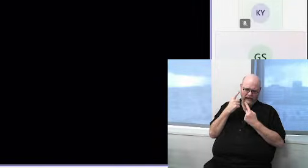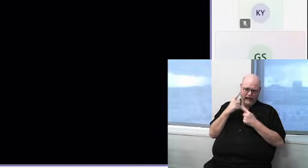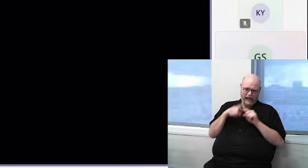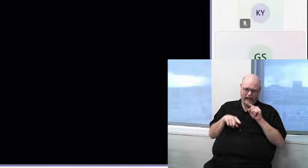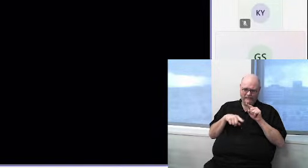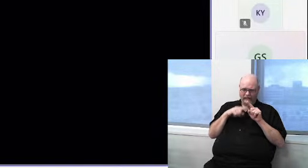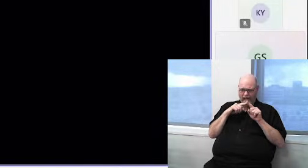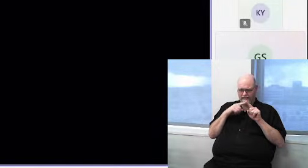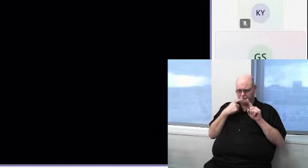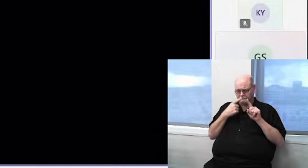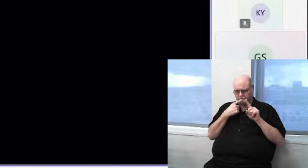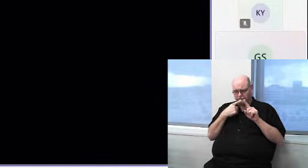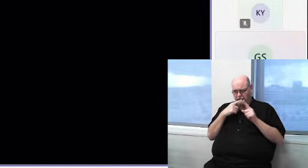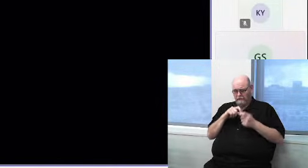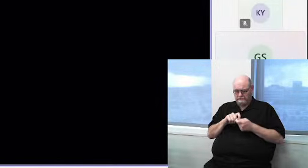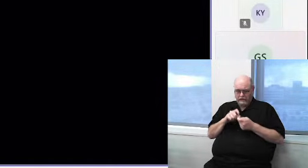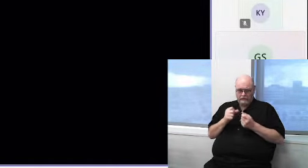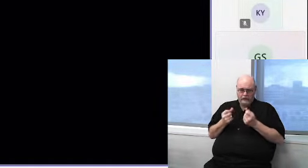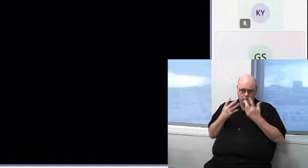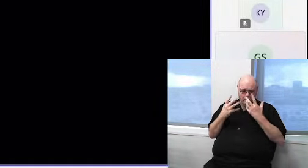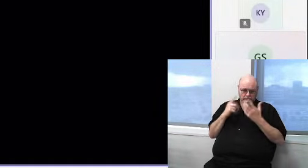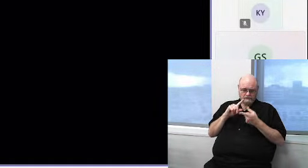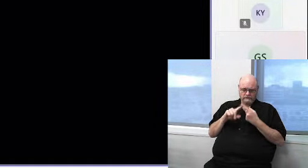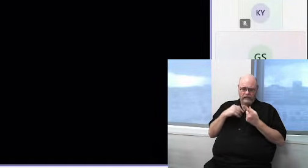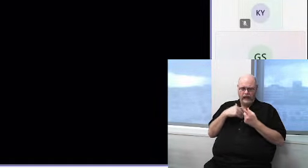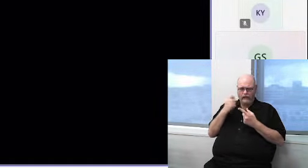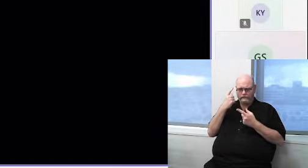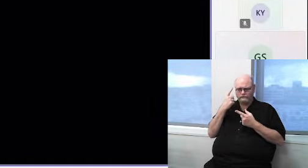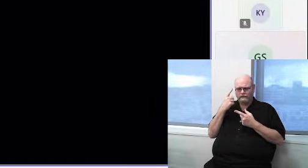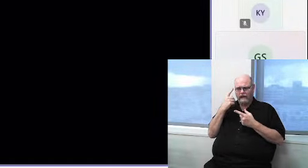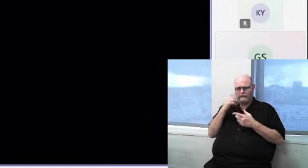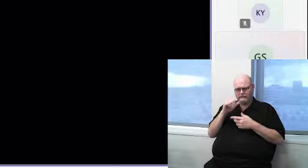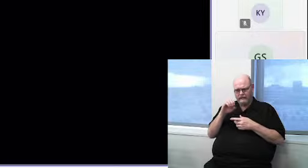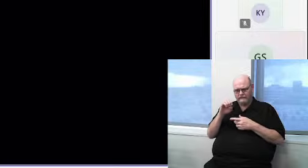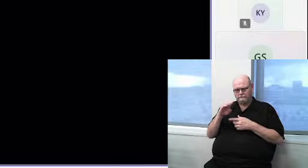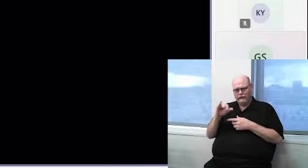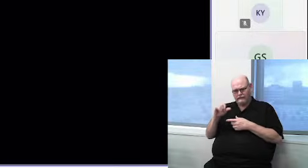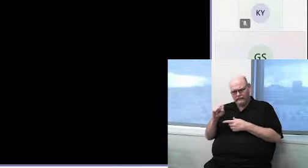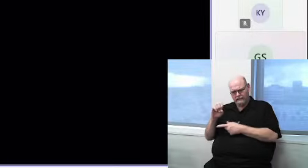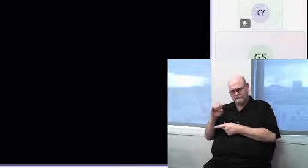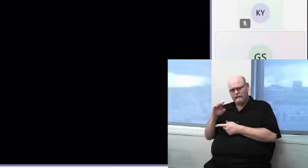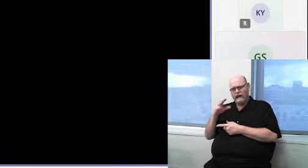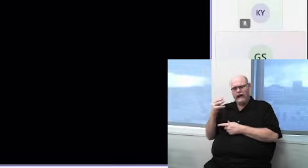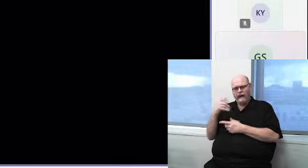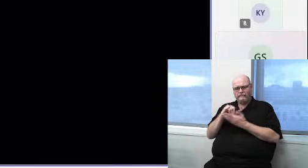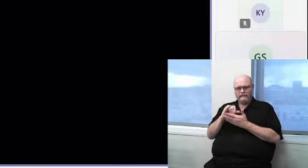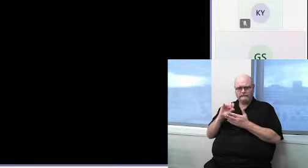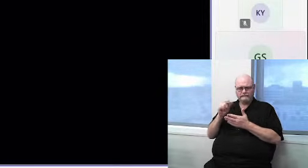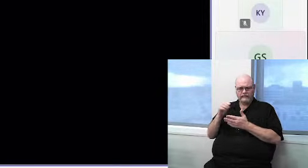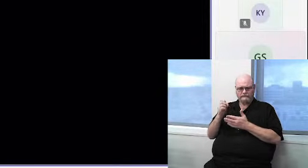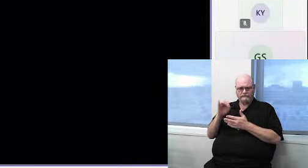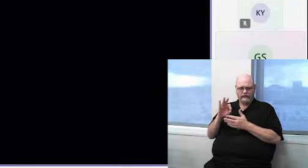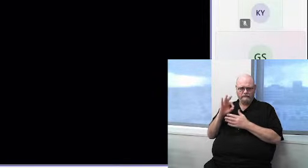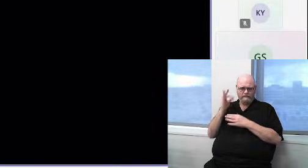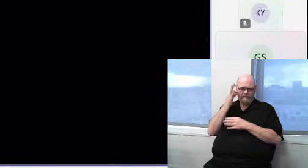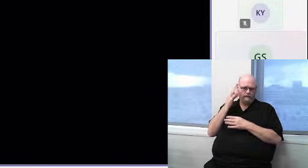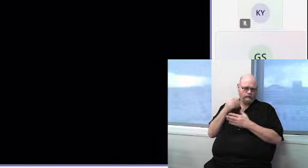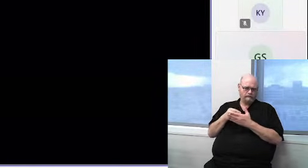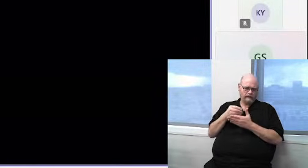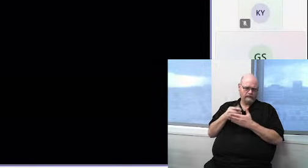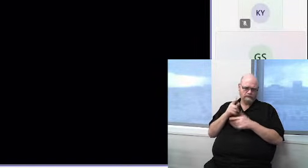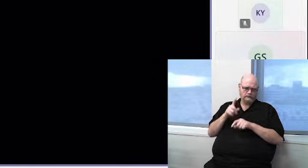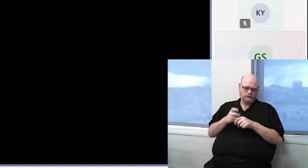that's what I'm trying to add. I can't attest to how much of it until we understand it case by case and the stages of the federal